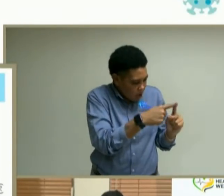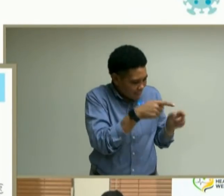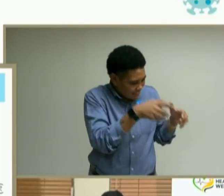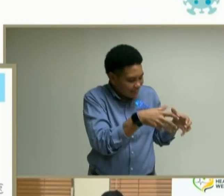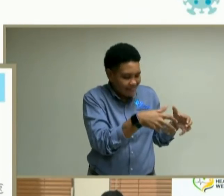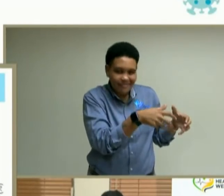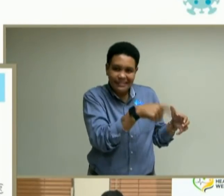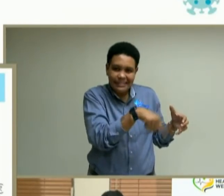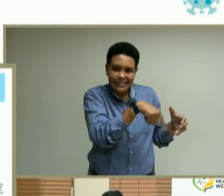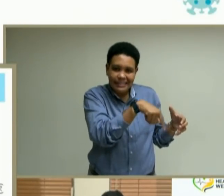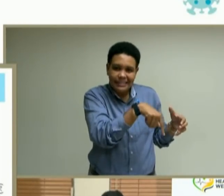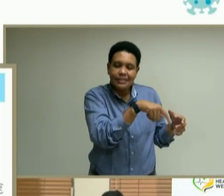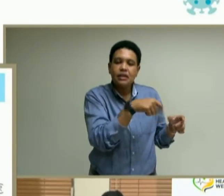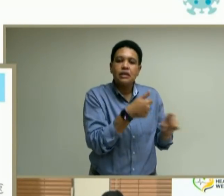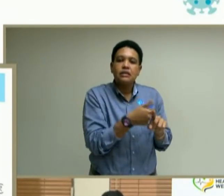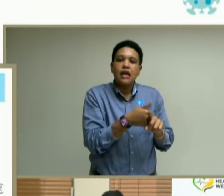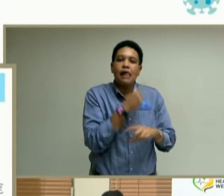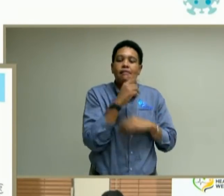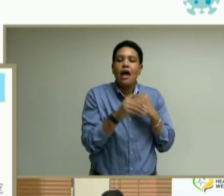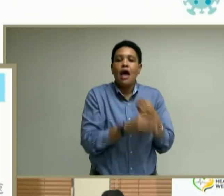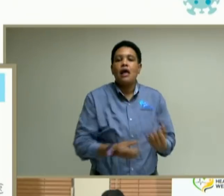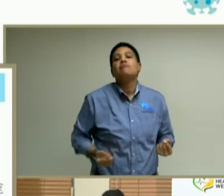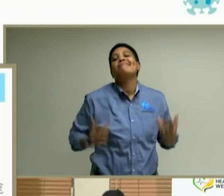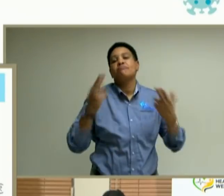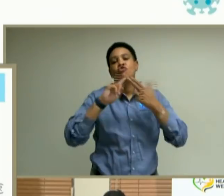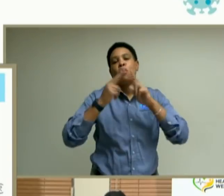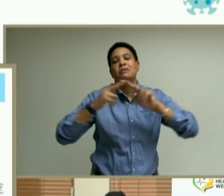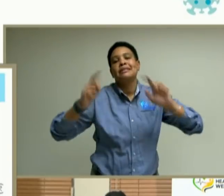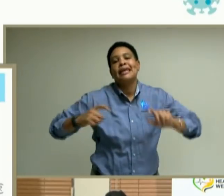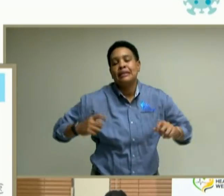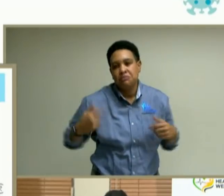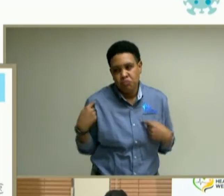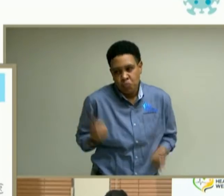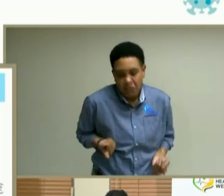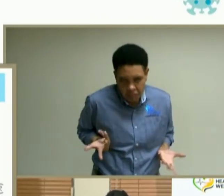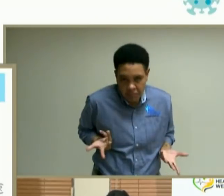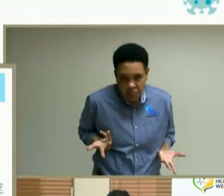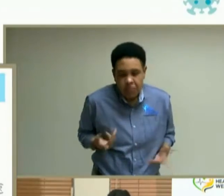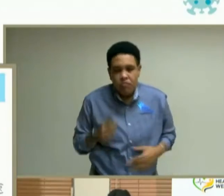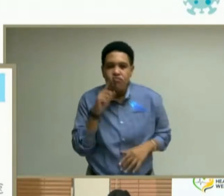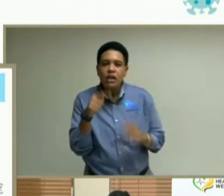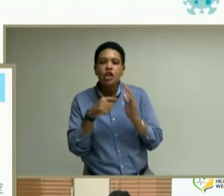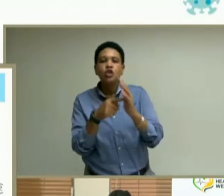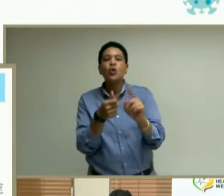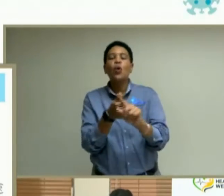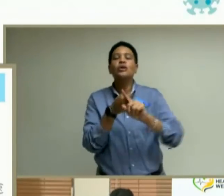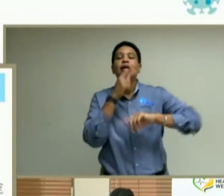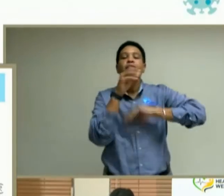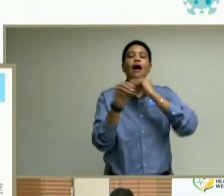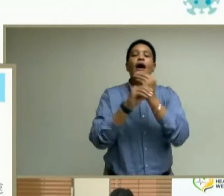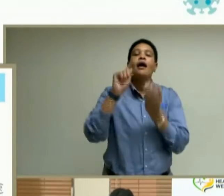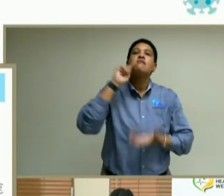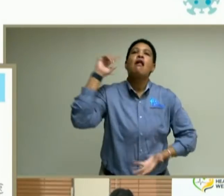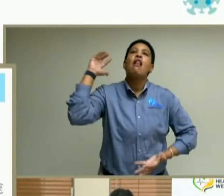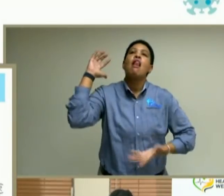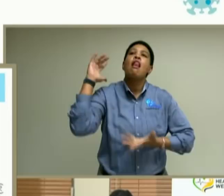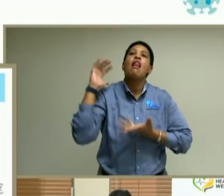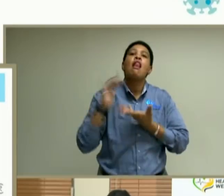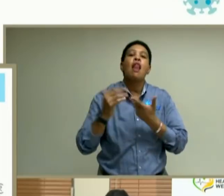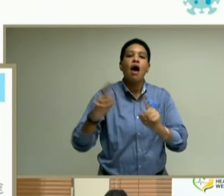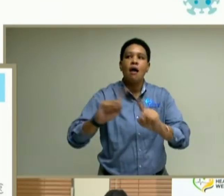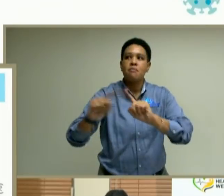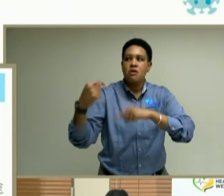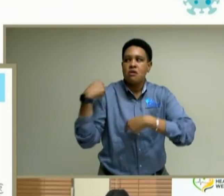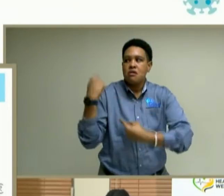cases and number tested. This has been showing a decline in cases, but